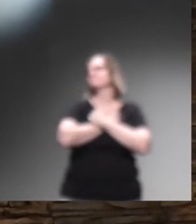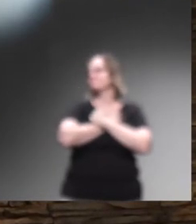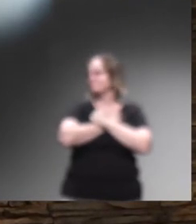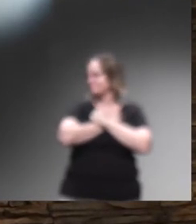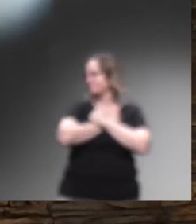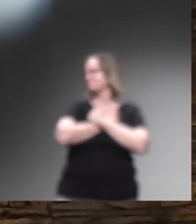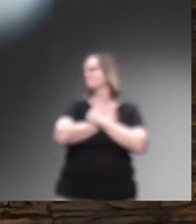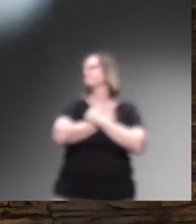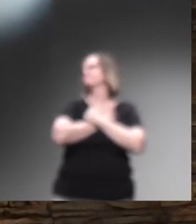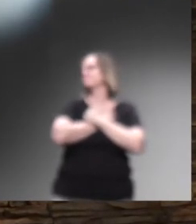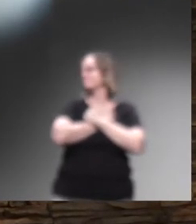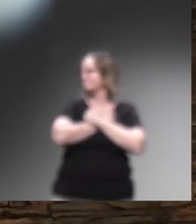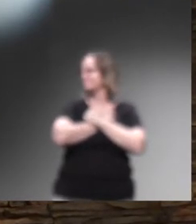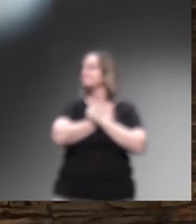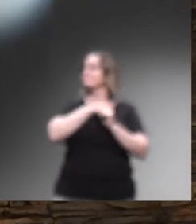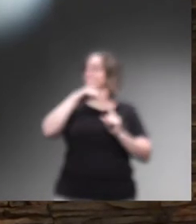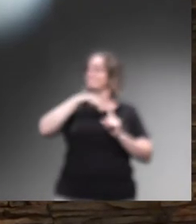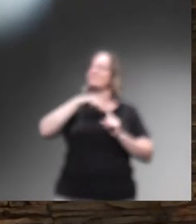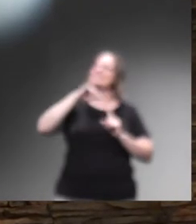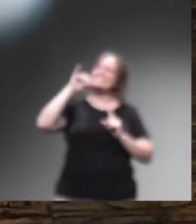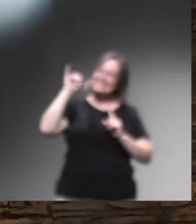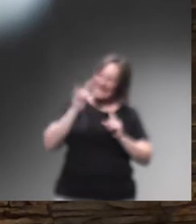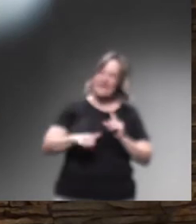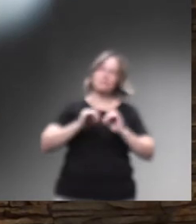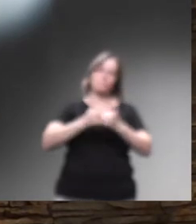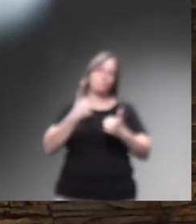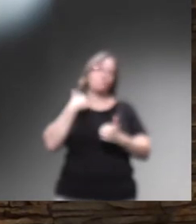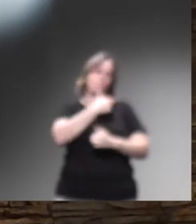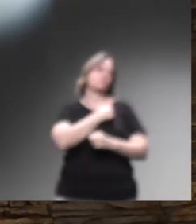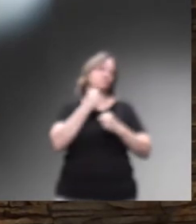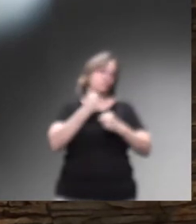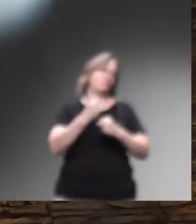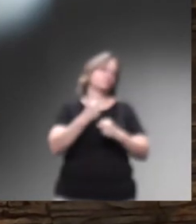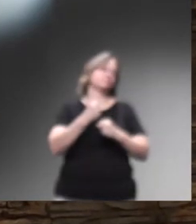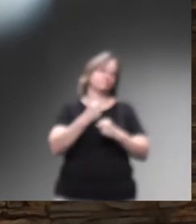is our strength.